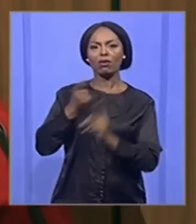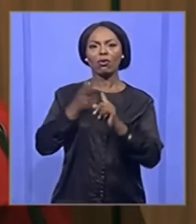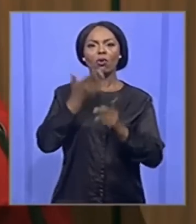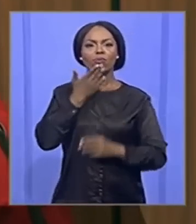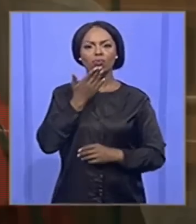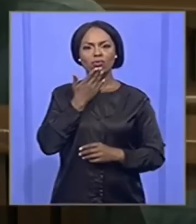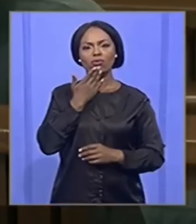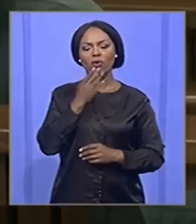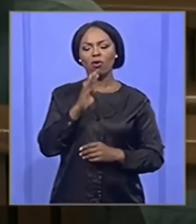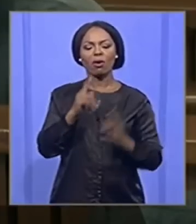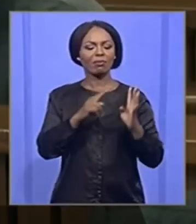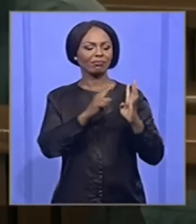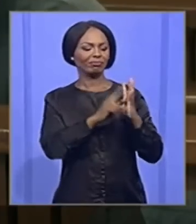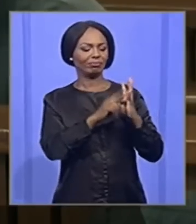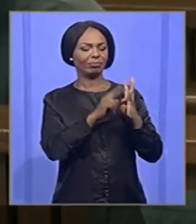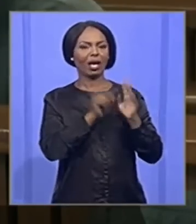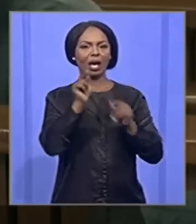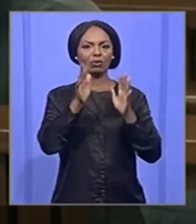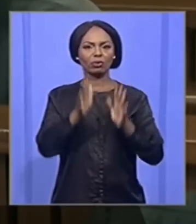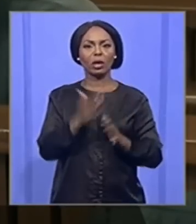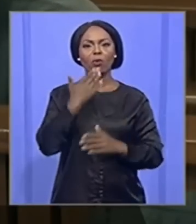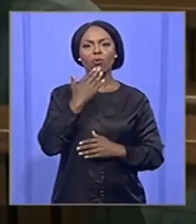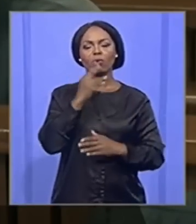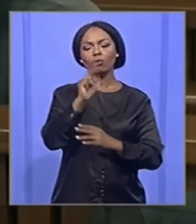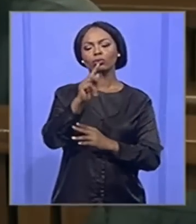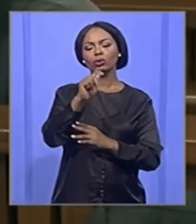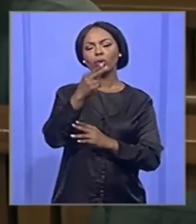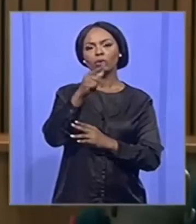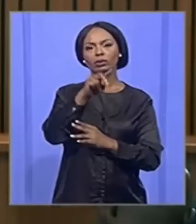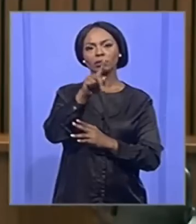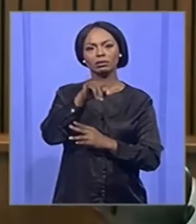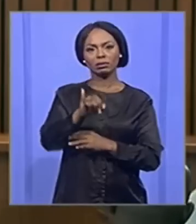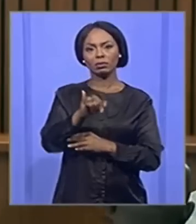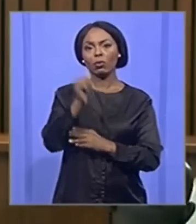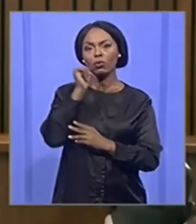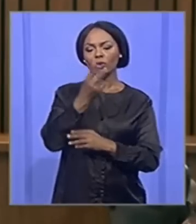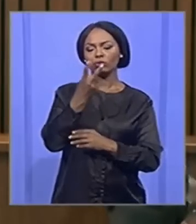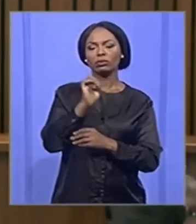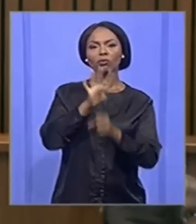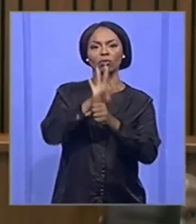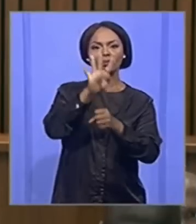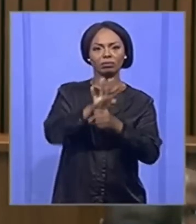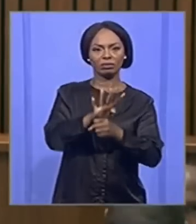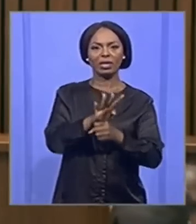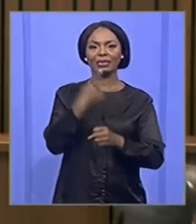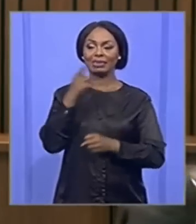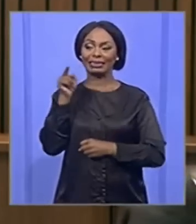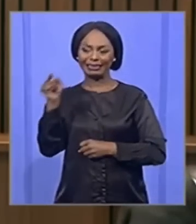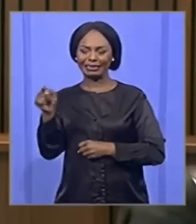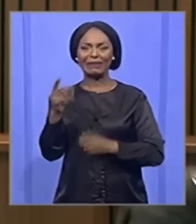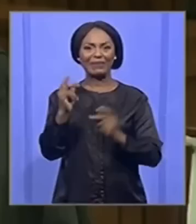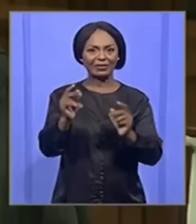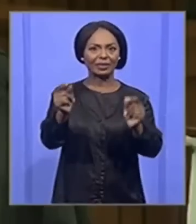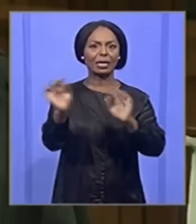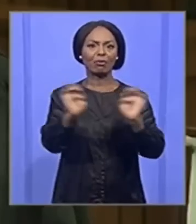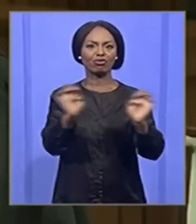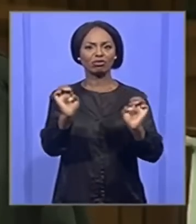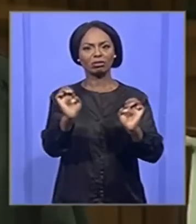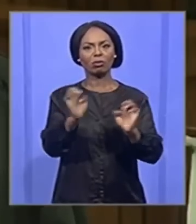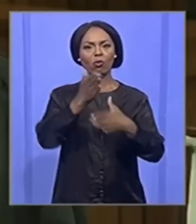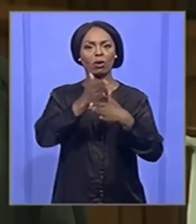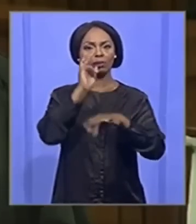moqoswa wa bone Mthokoziseni Maphisa ka Mphalane 2014 o neng o le mabapi le mosebetsi o potlakileng. I